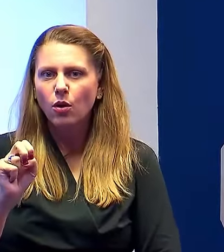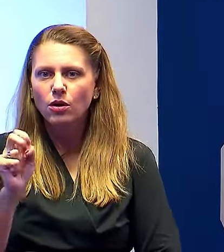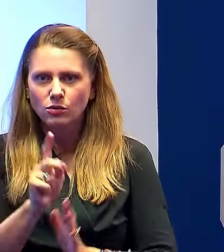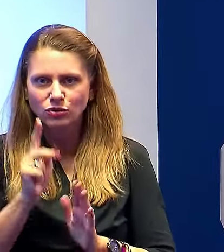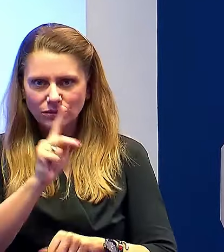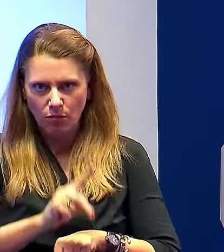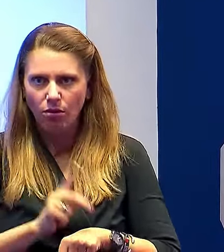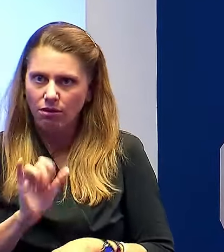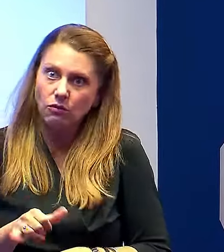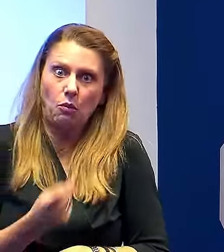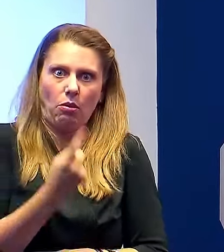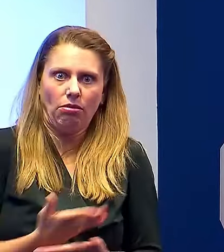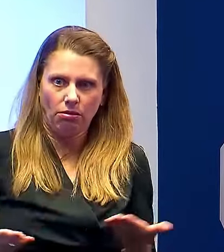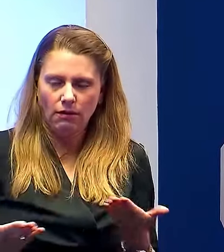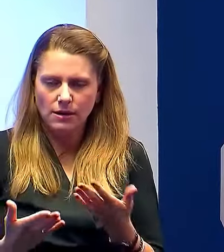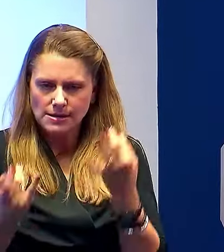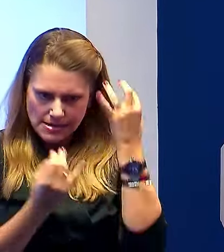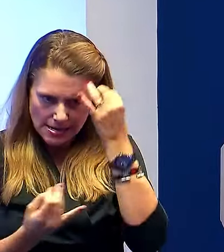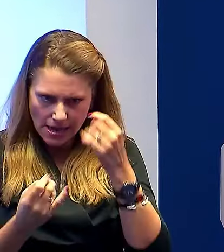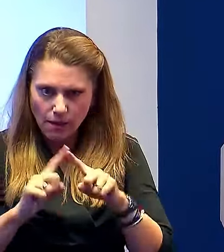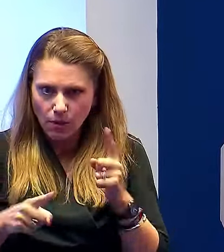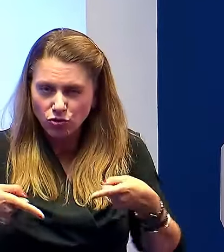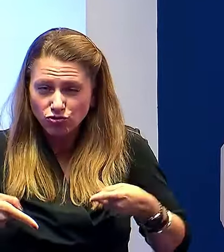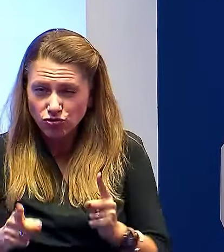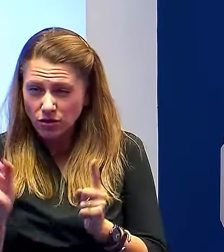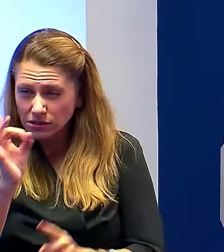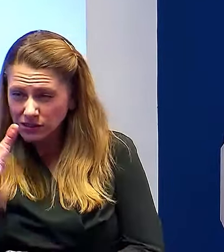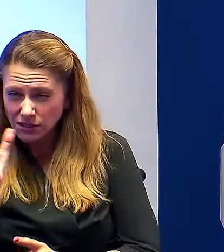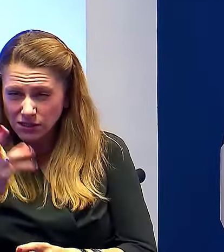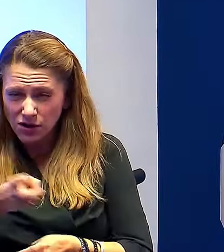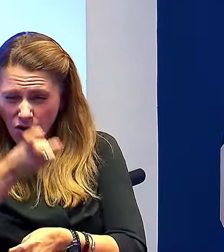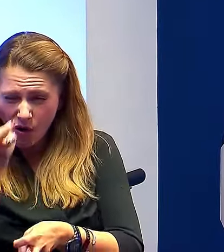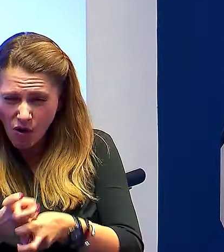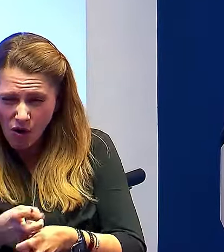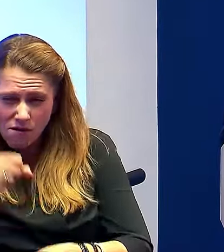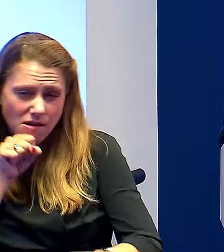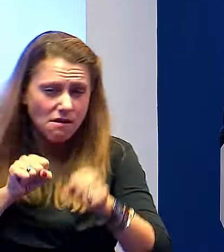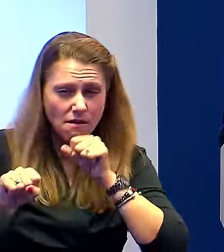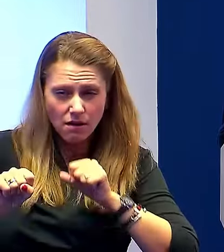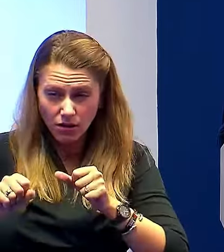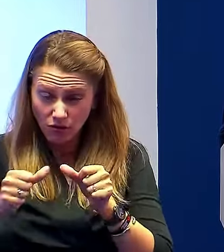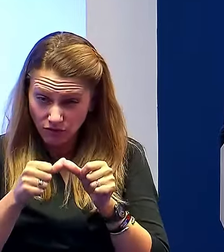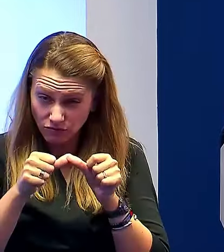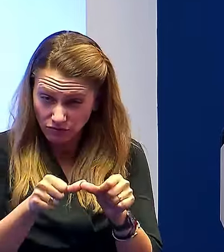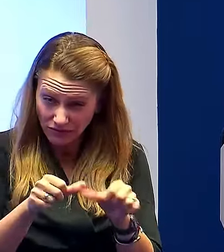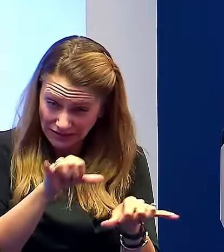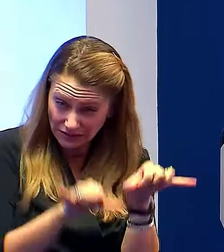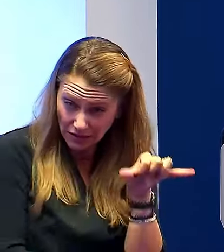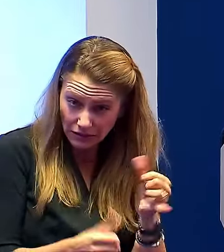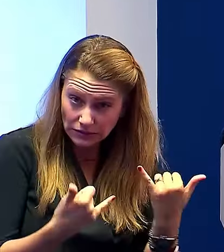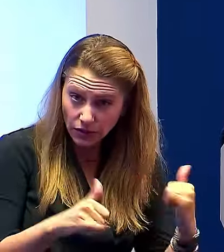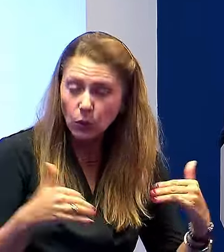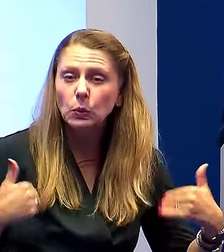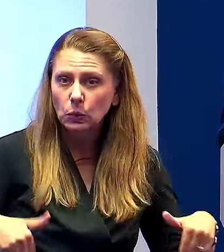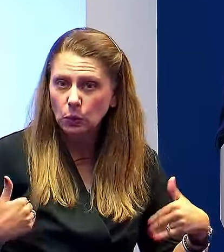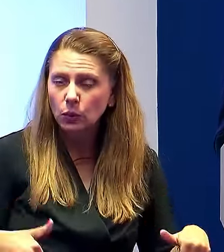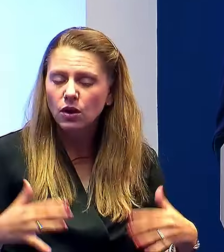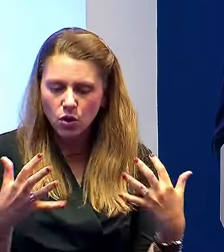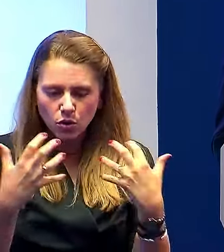thing, but sticking to them in the face of adversity is another. Courage requires us to push